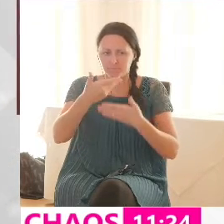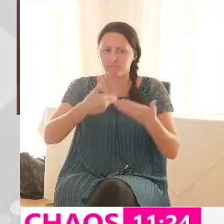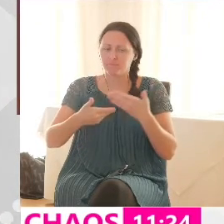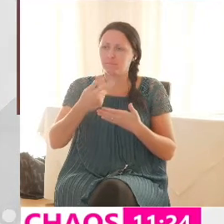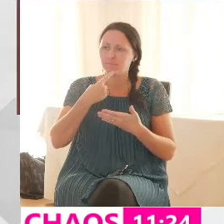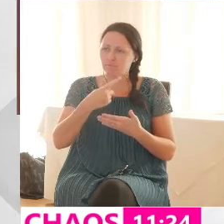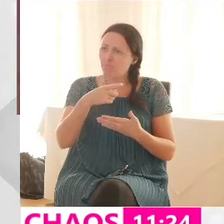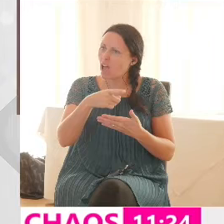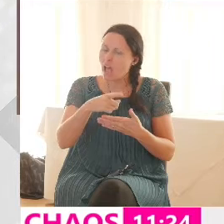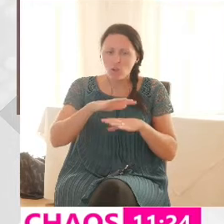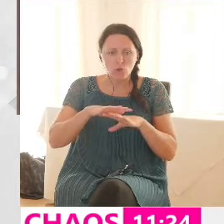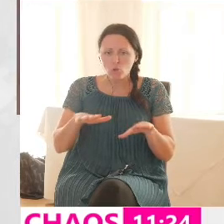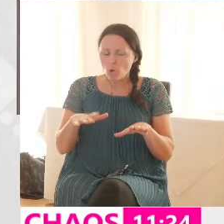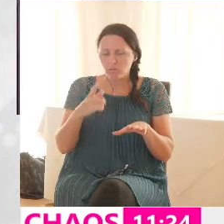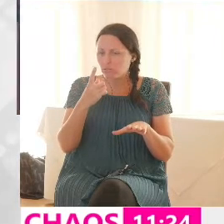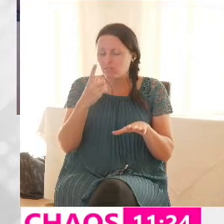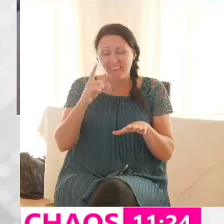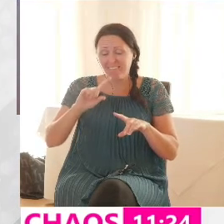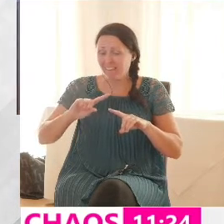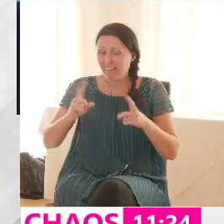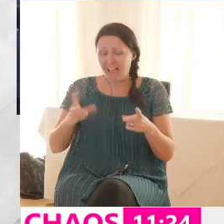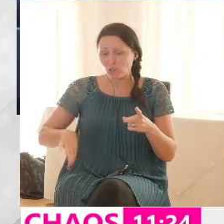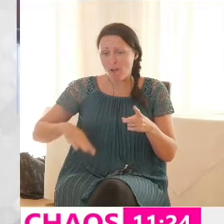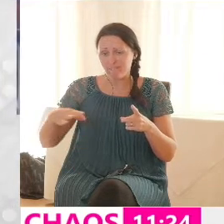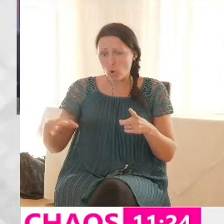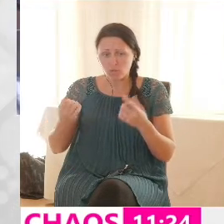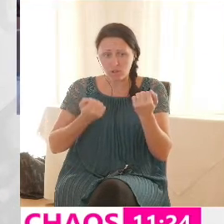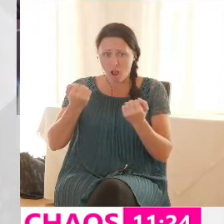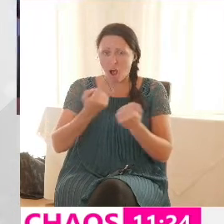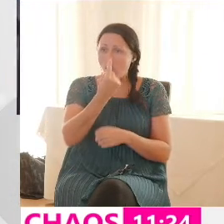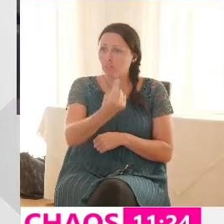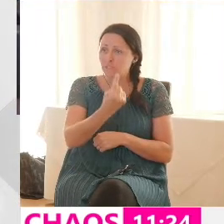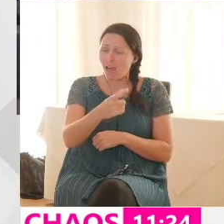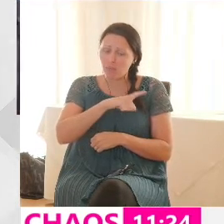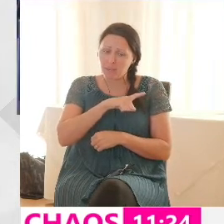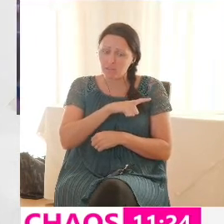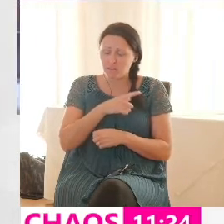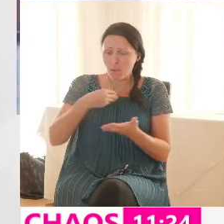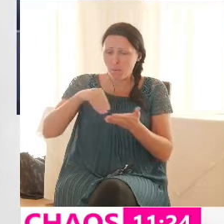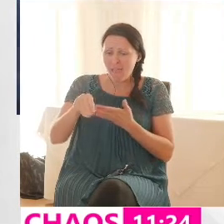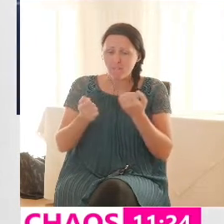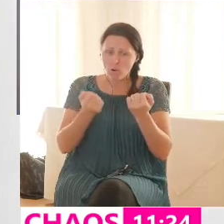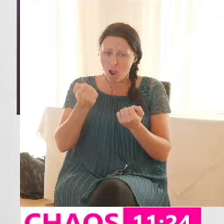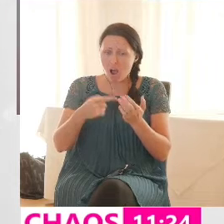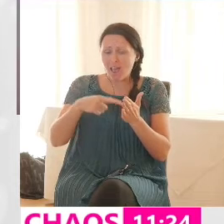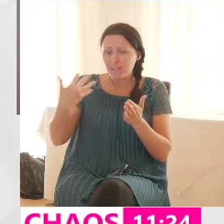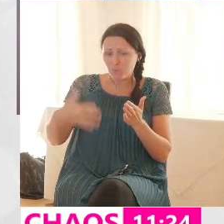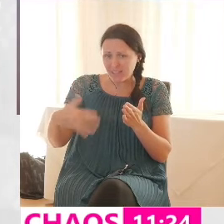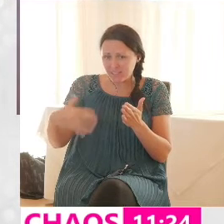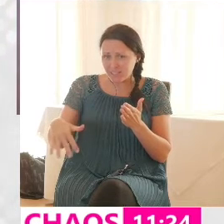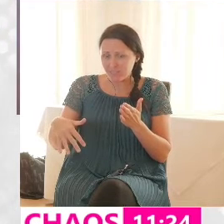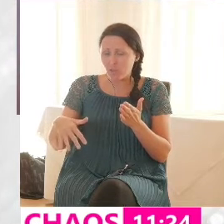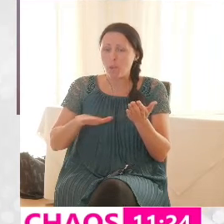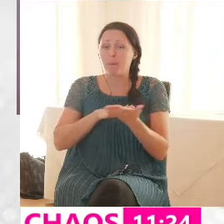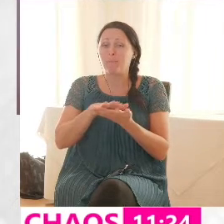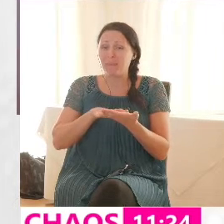to afford personal car. Because, personal car is expensive, I'm not affording it. And I was saying, okay, what it leads